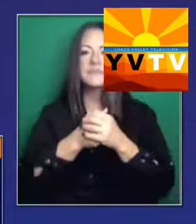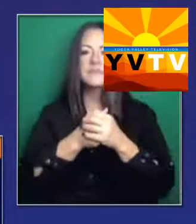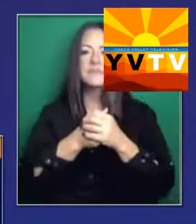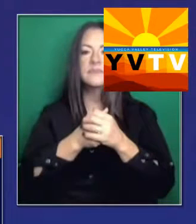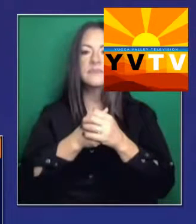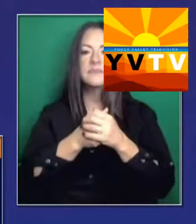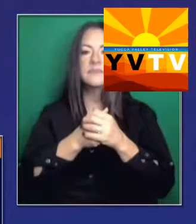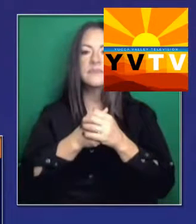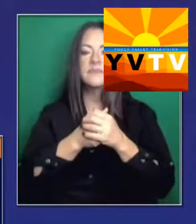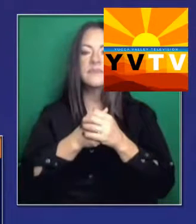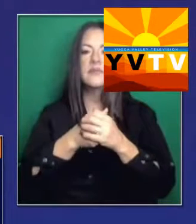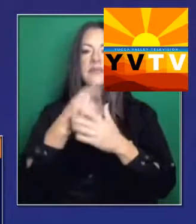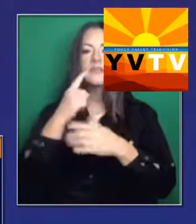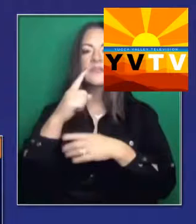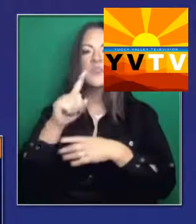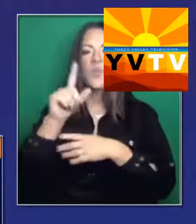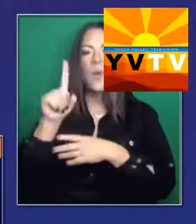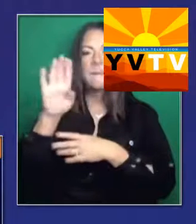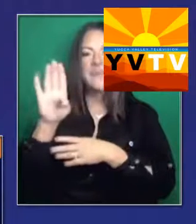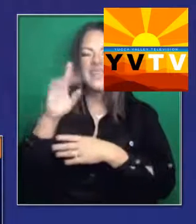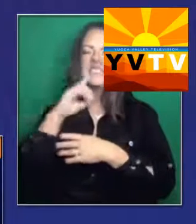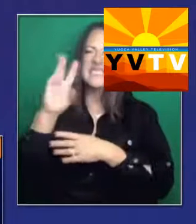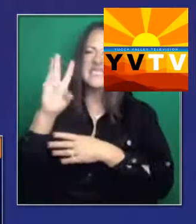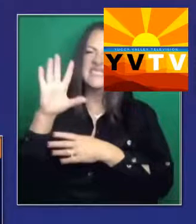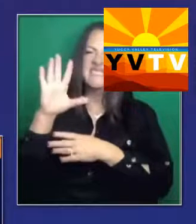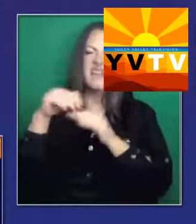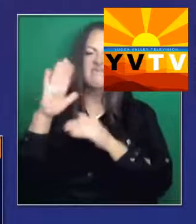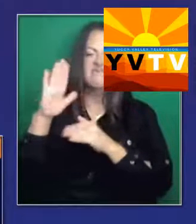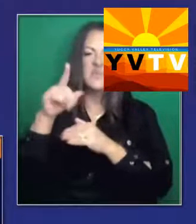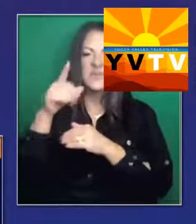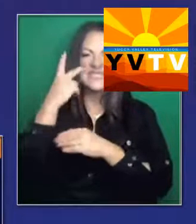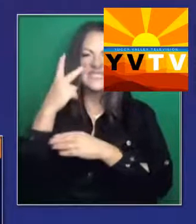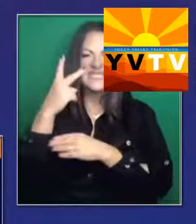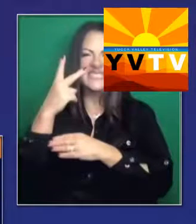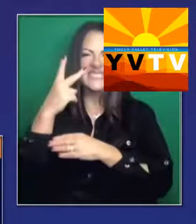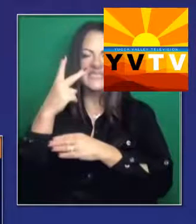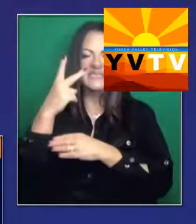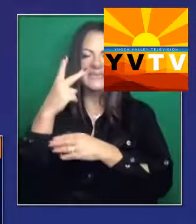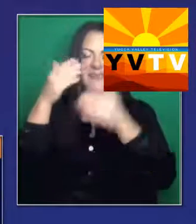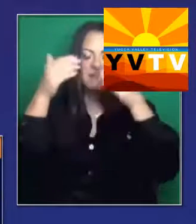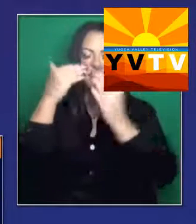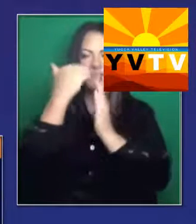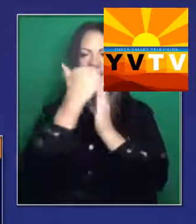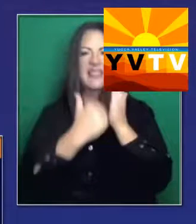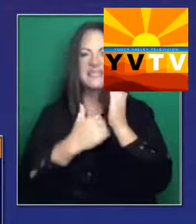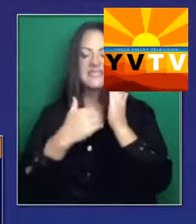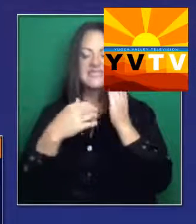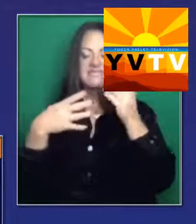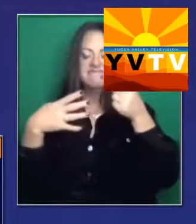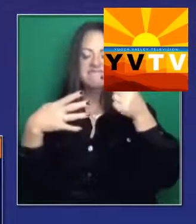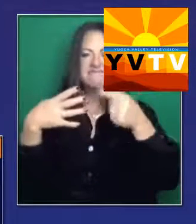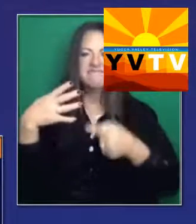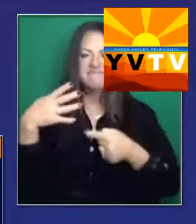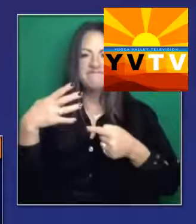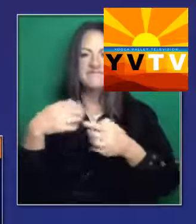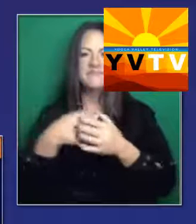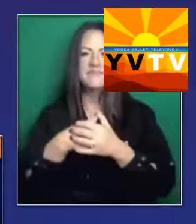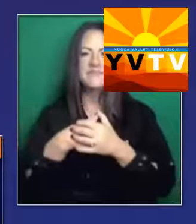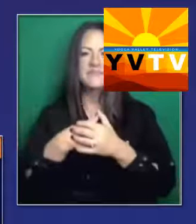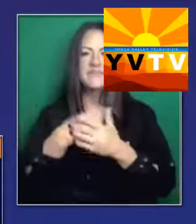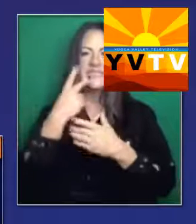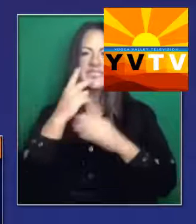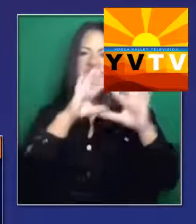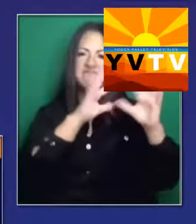75 and over. And you can see the other sectors in terms of individuals and industries,